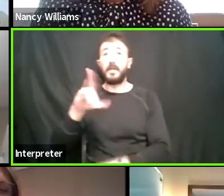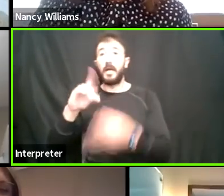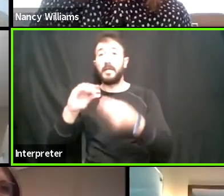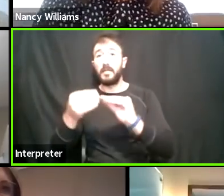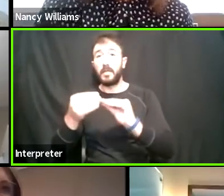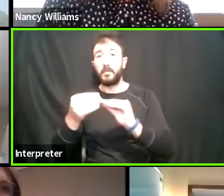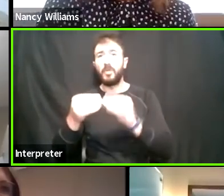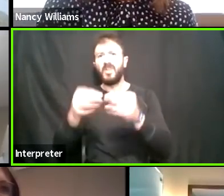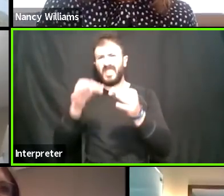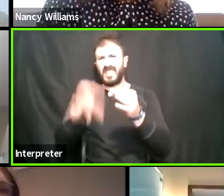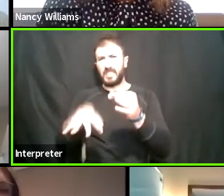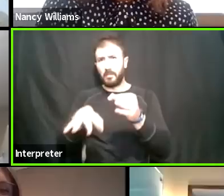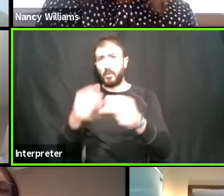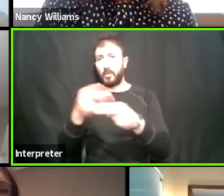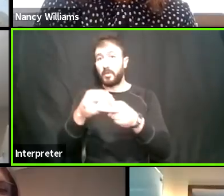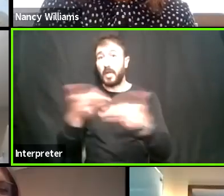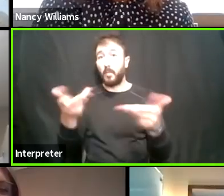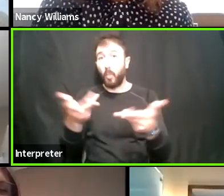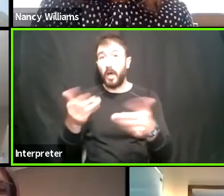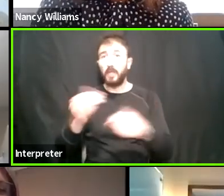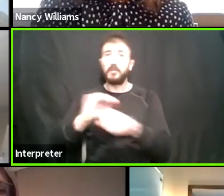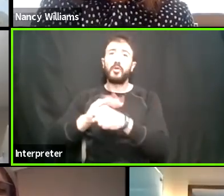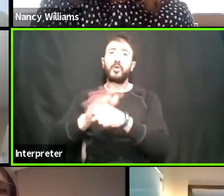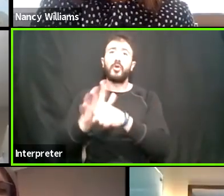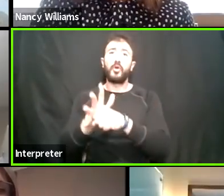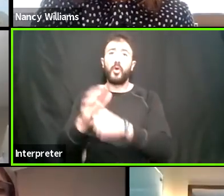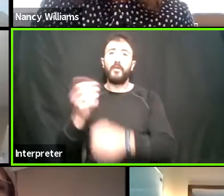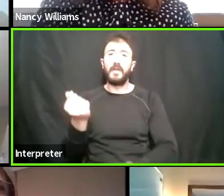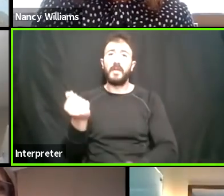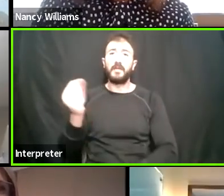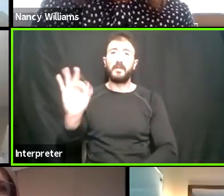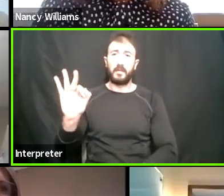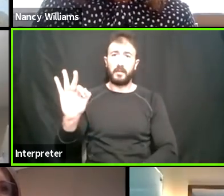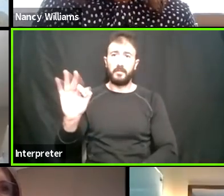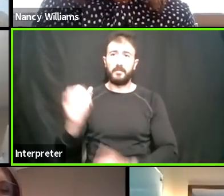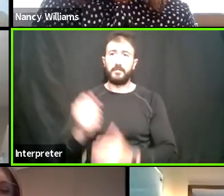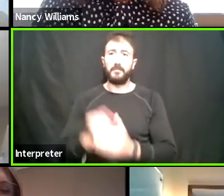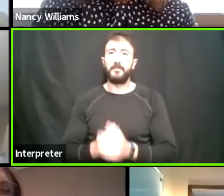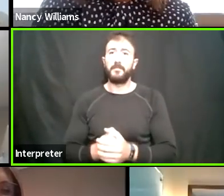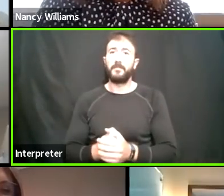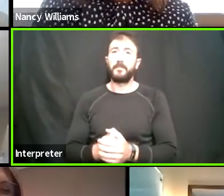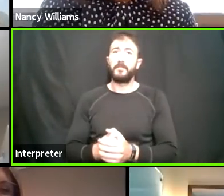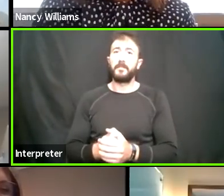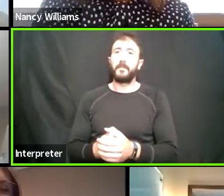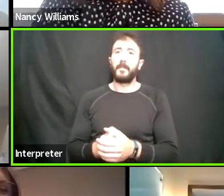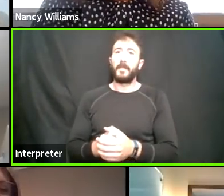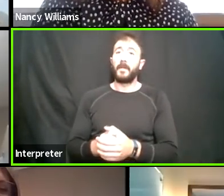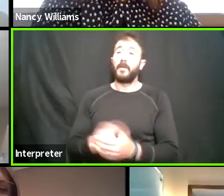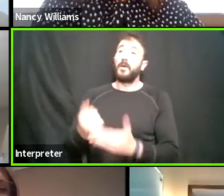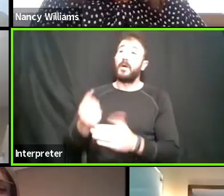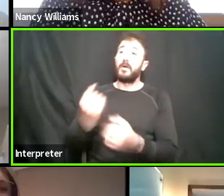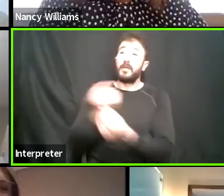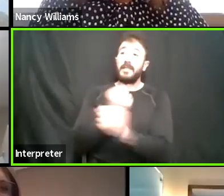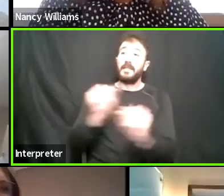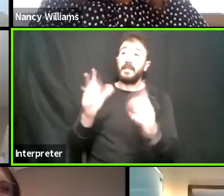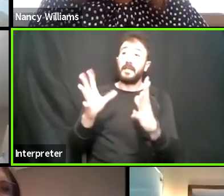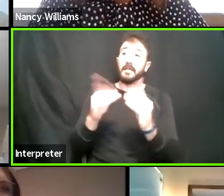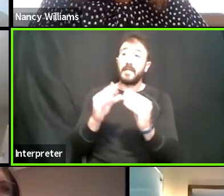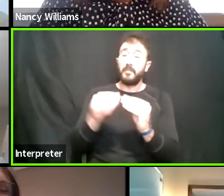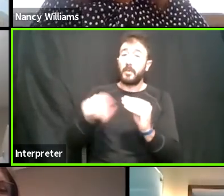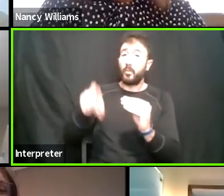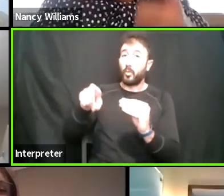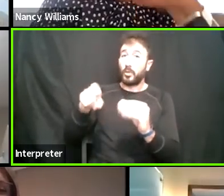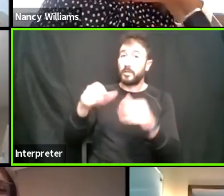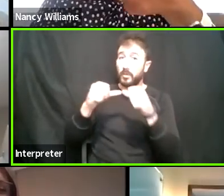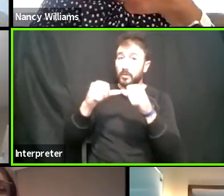COVID-19. You know, Nancy, I think we will try to finish up to this morning by 9:30, and we were supposed to go till 10. So that'll give everybody,